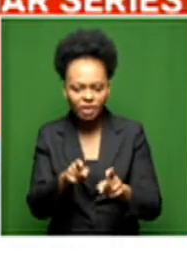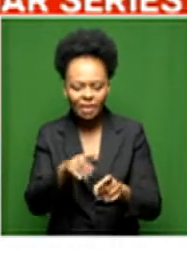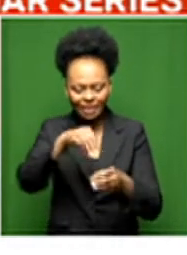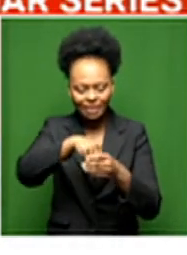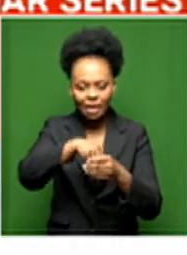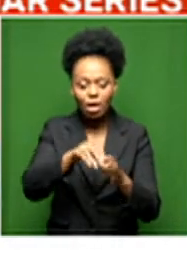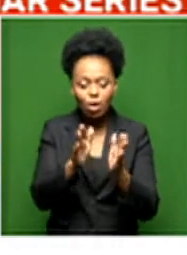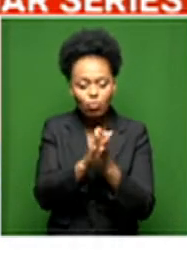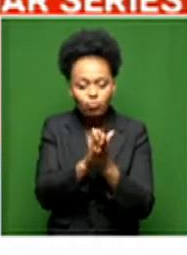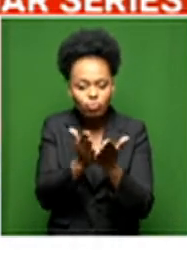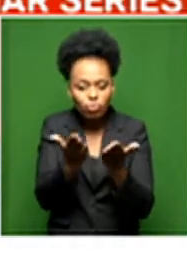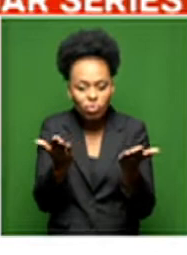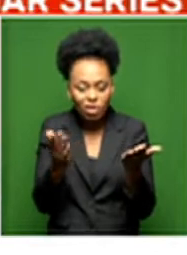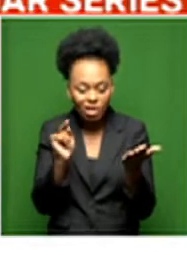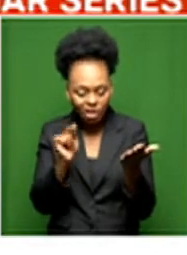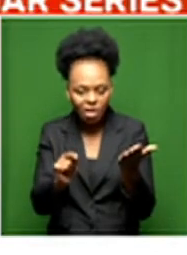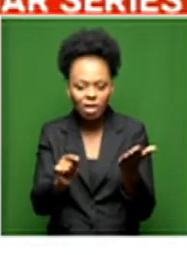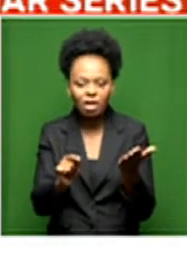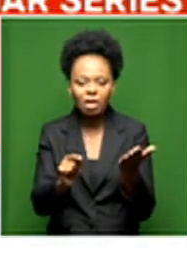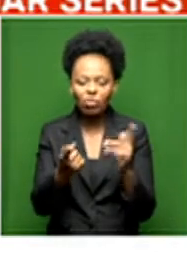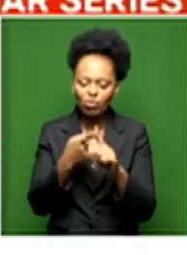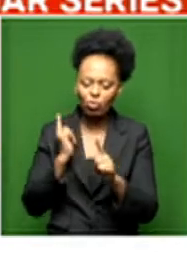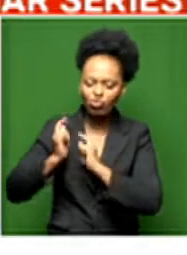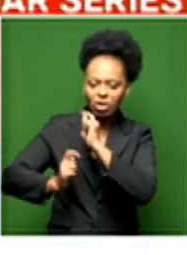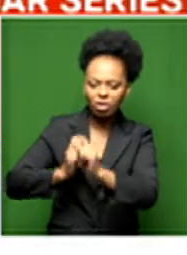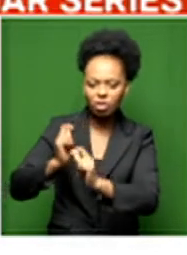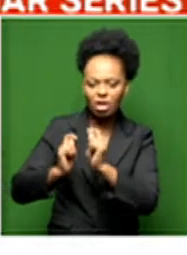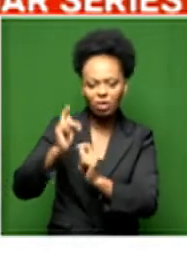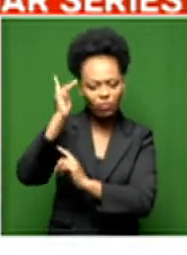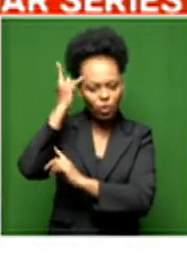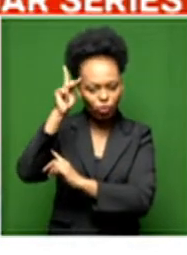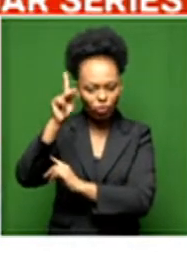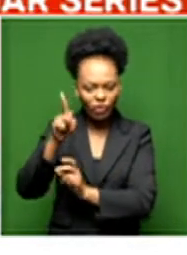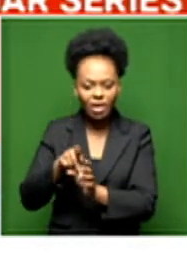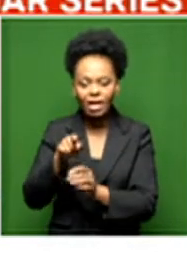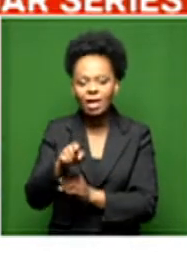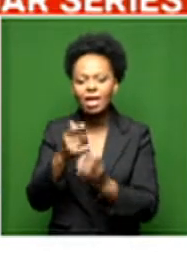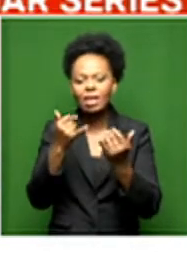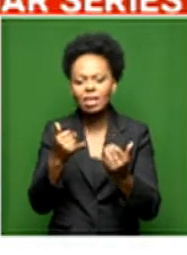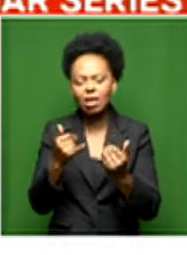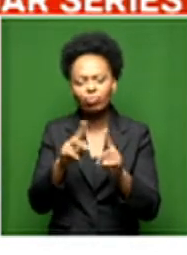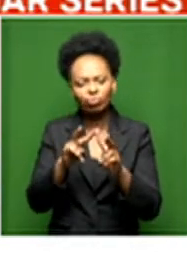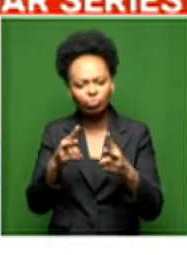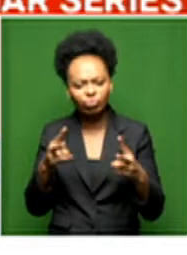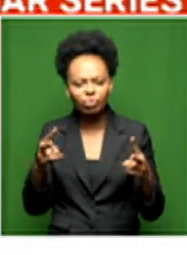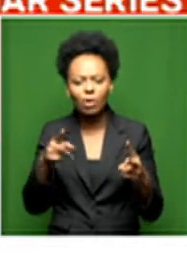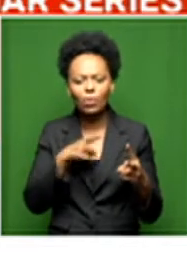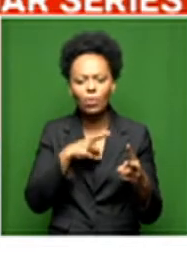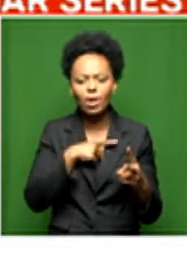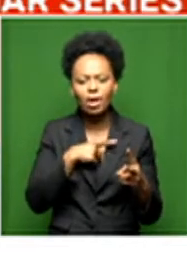books from traditional philosophy of scholars such as Plato and Aristotle. So those kind